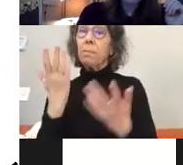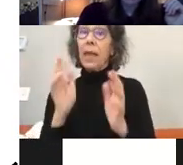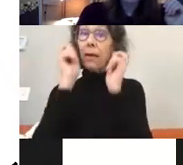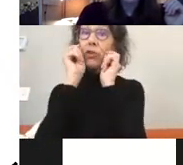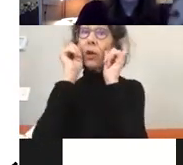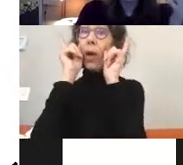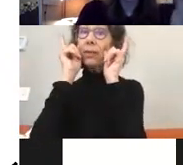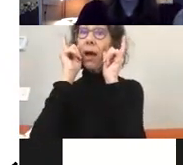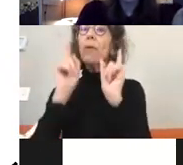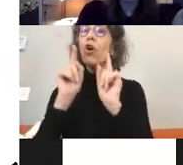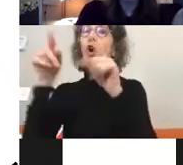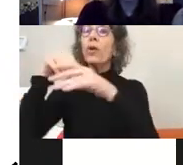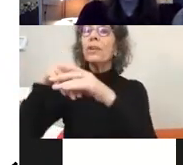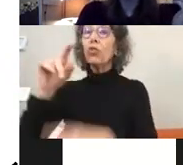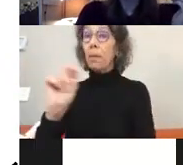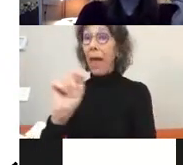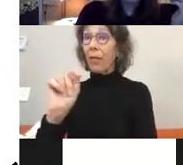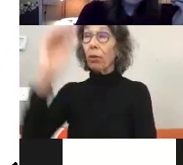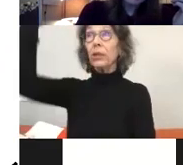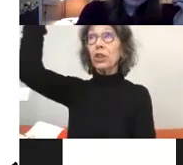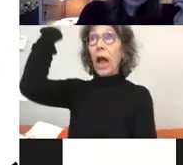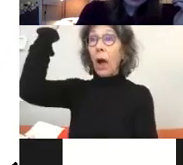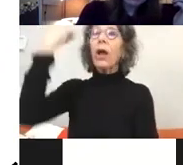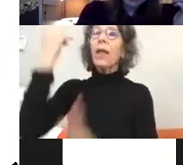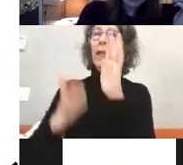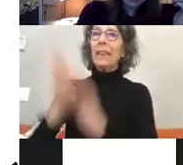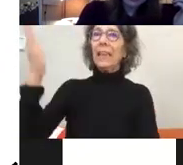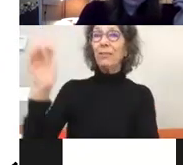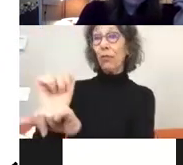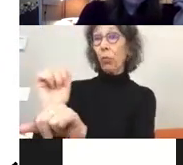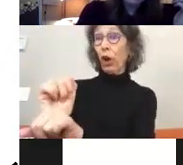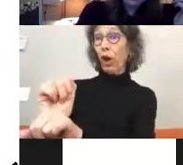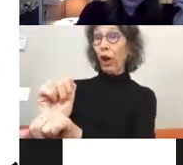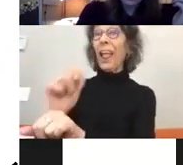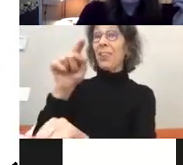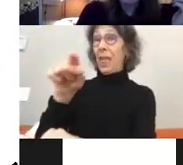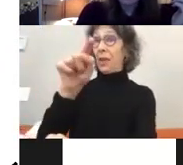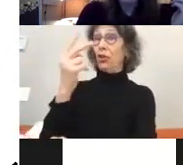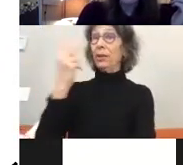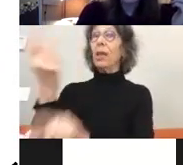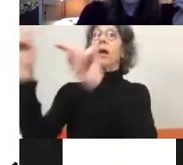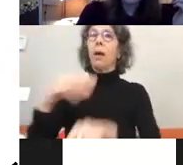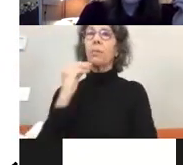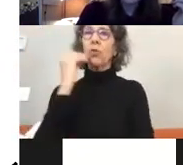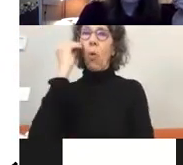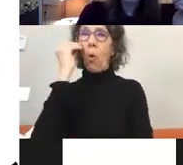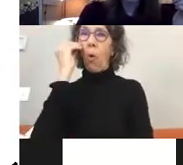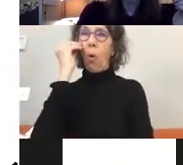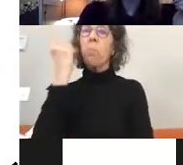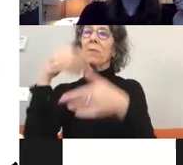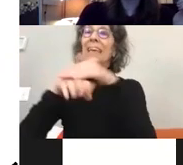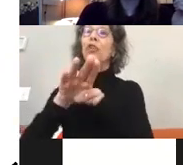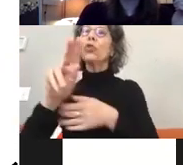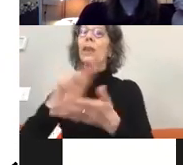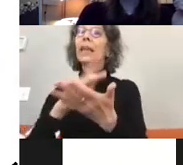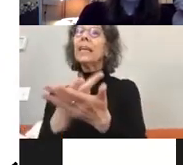bathroom, showers, and then he leaves for work. And then he comes in the evening here, and there's just like a bit of entering the kitchen, and eventually